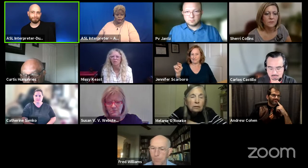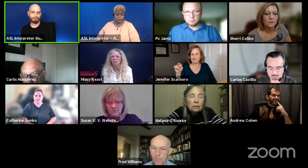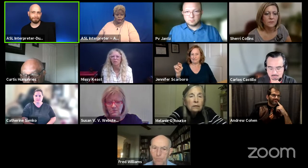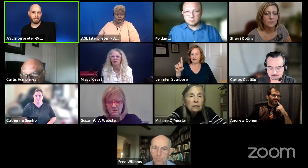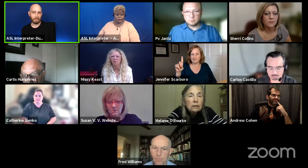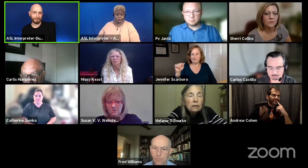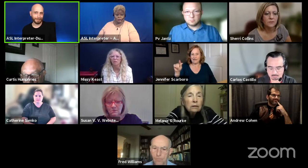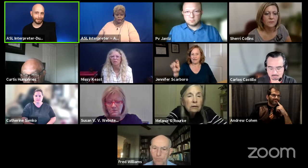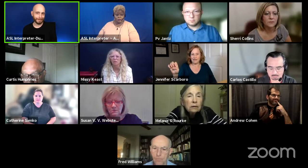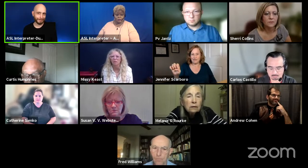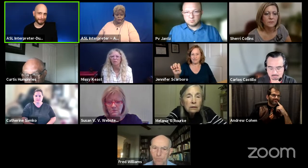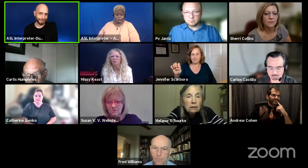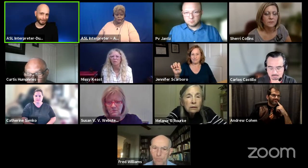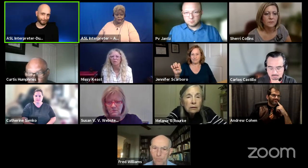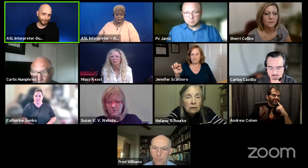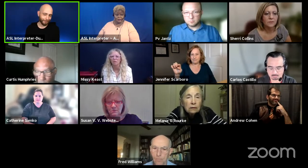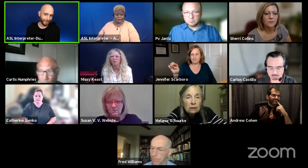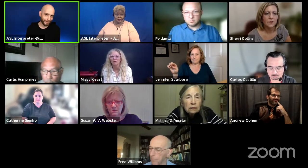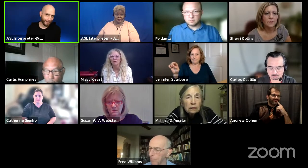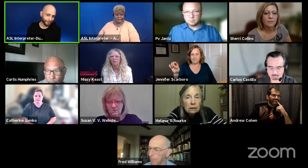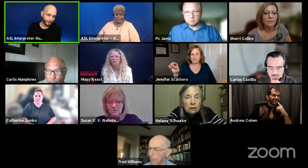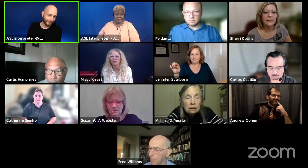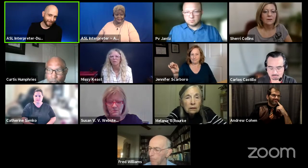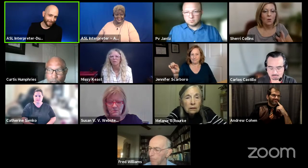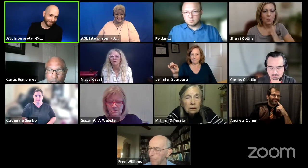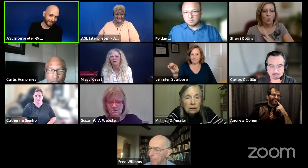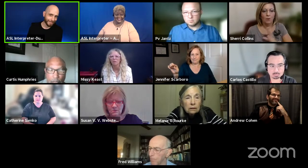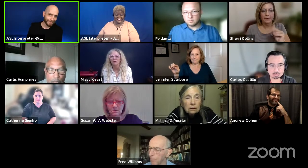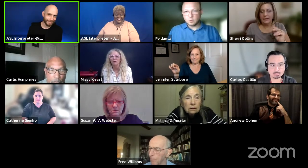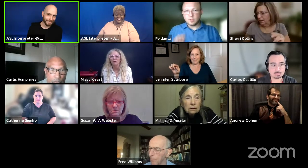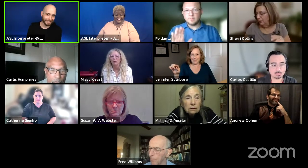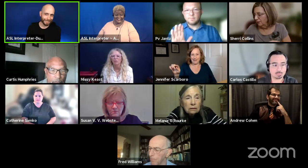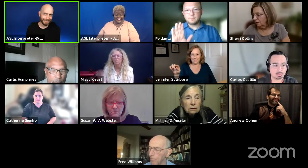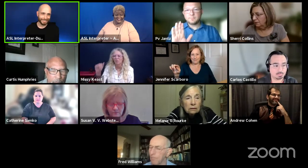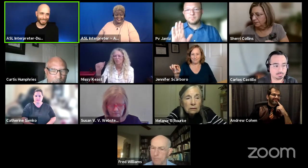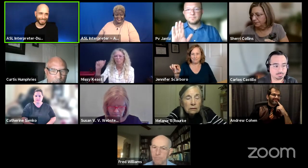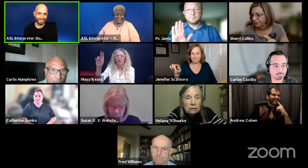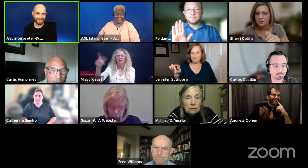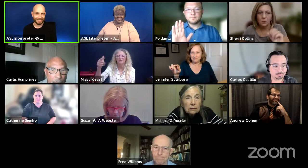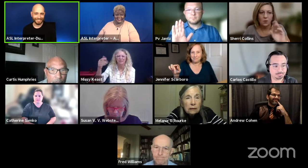starting August, whatever that date was.